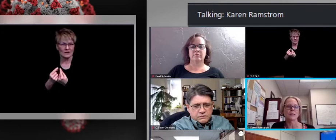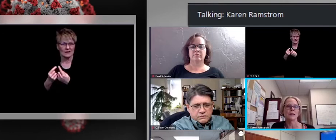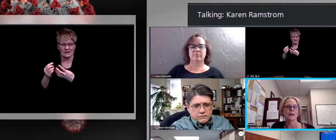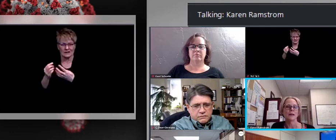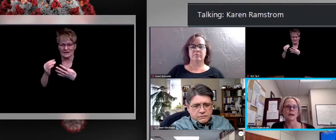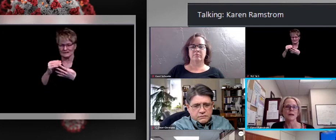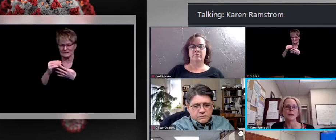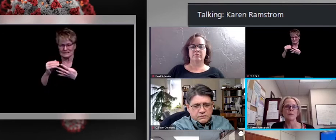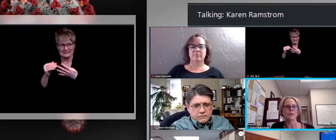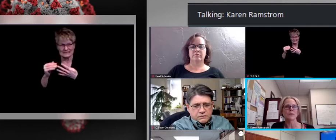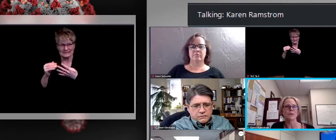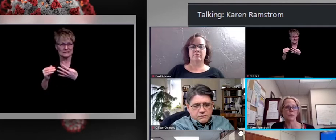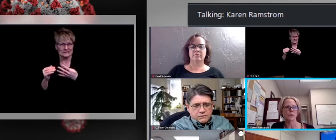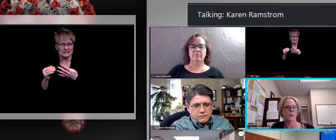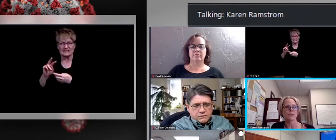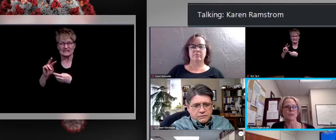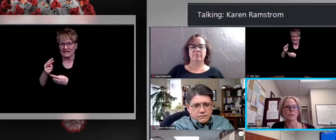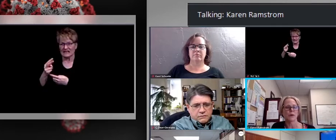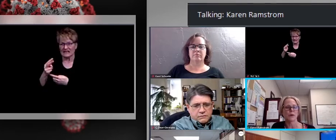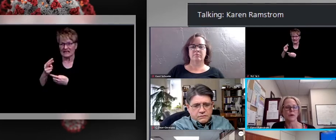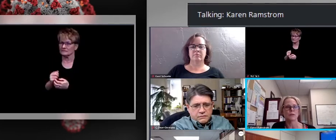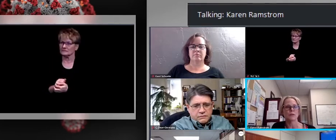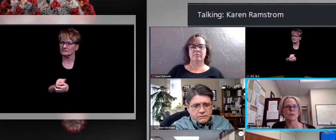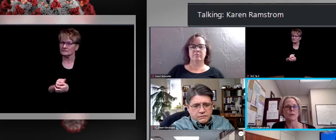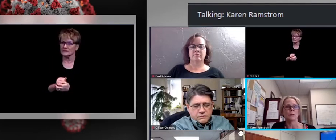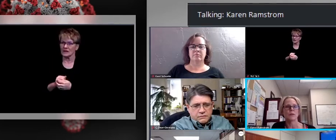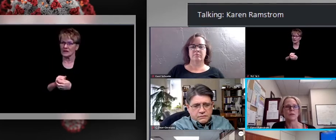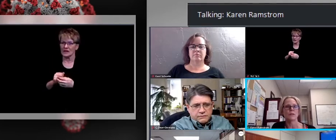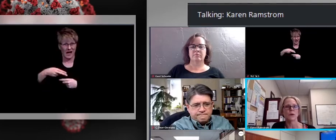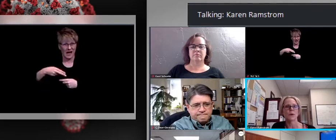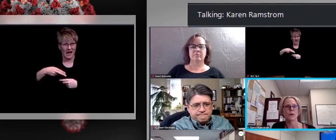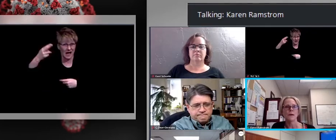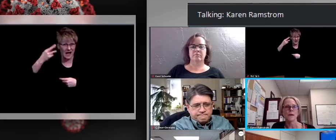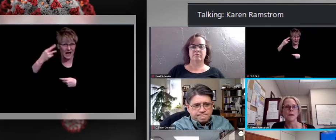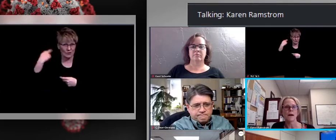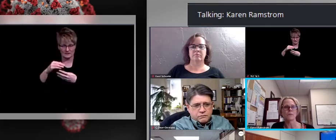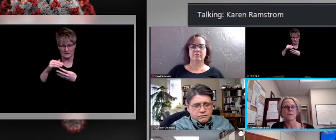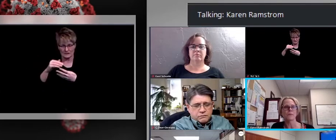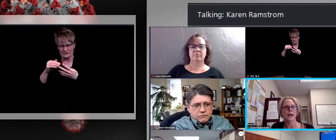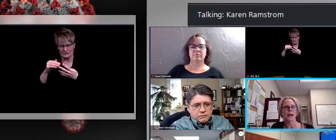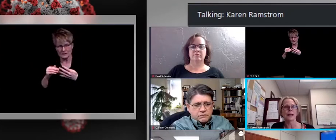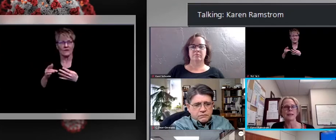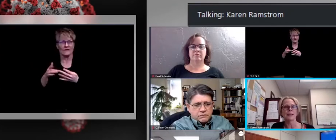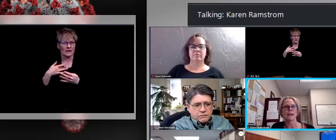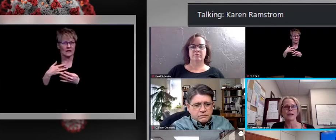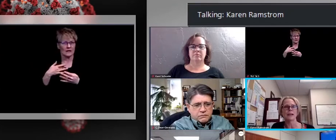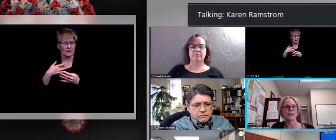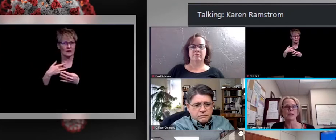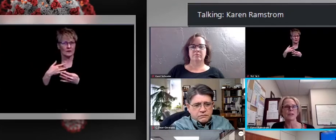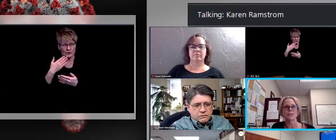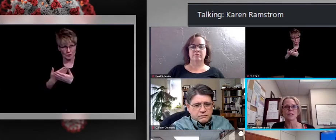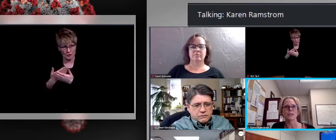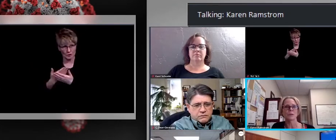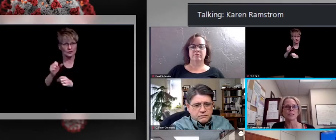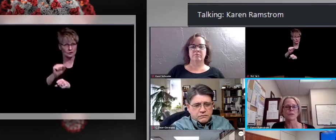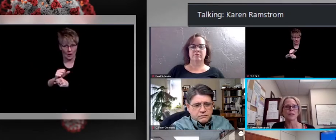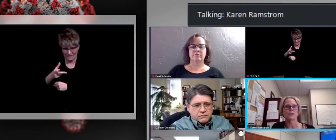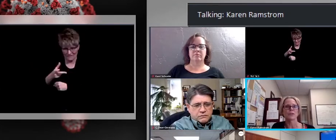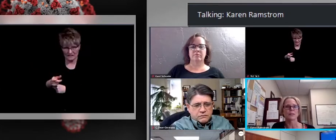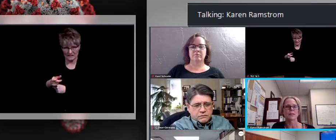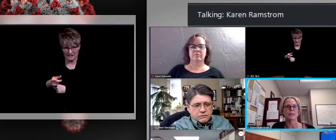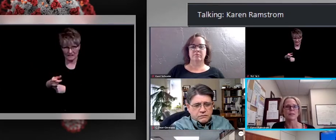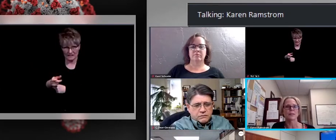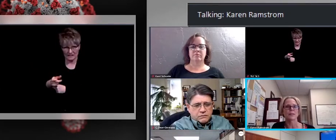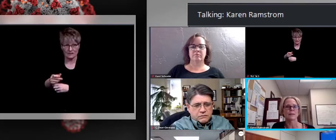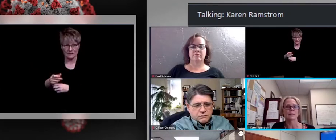highest risk, because we feel like we're making such good progress in those communities. So I think every community is just a little bit different